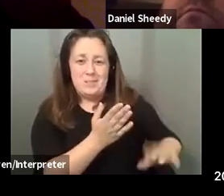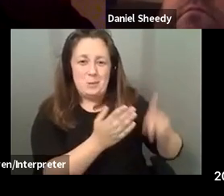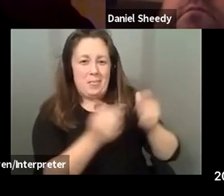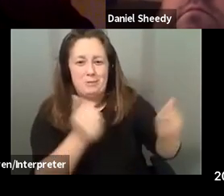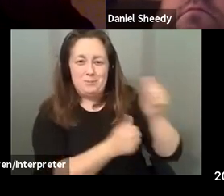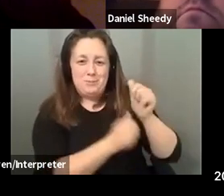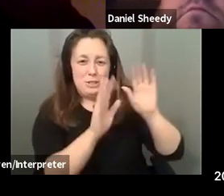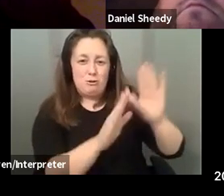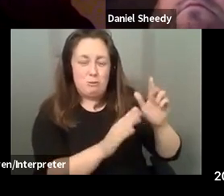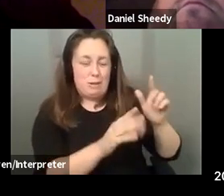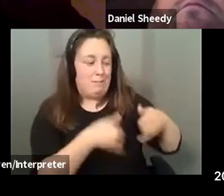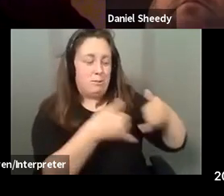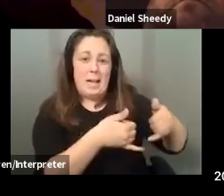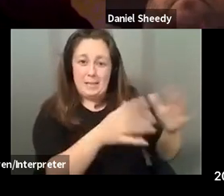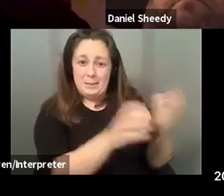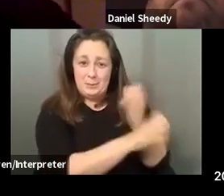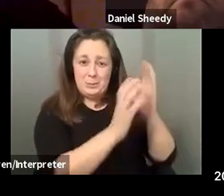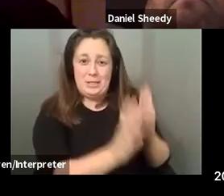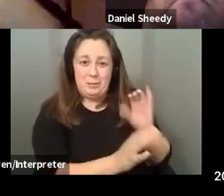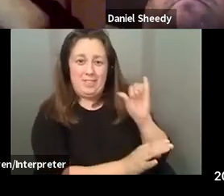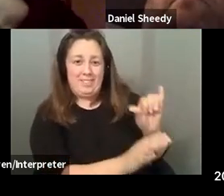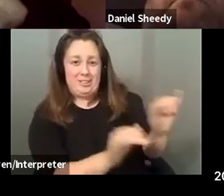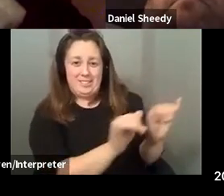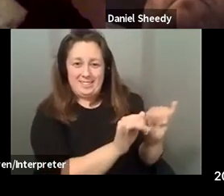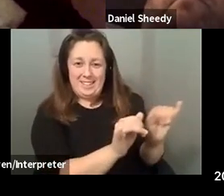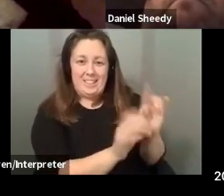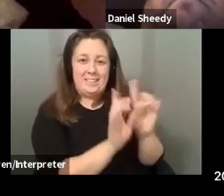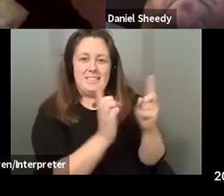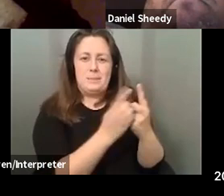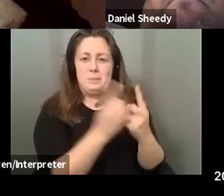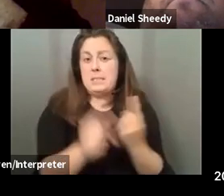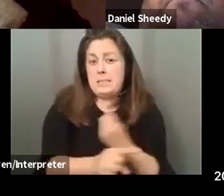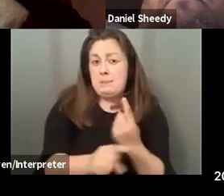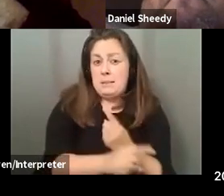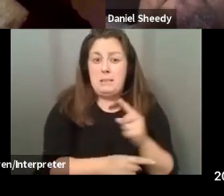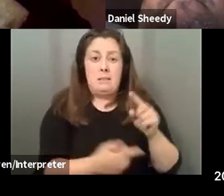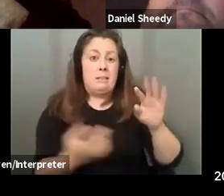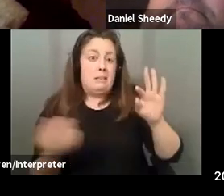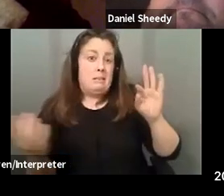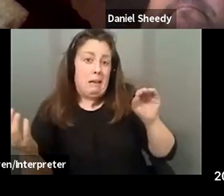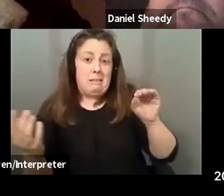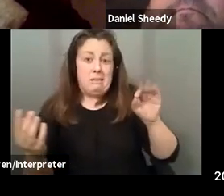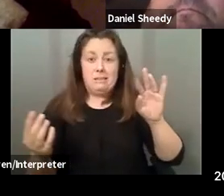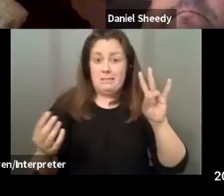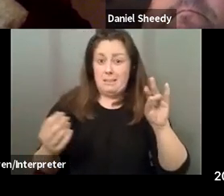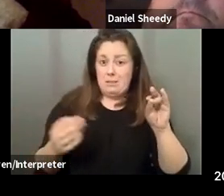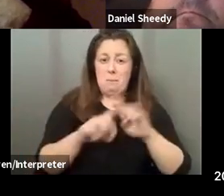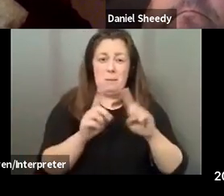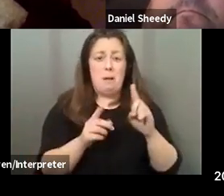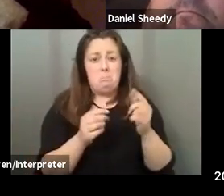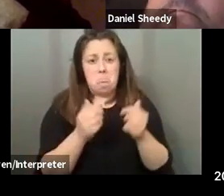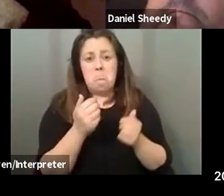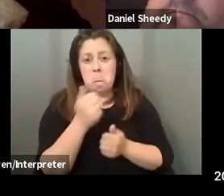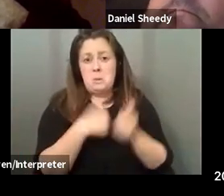for that size district. But it's typically a few hundred that apply. Sometimes it could be 90, could be 70, but we didn't get an exact number.